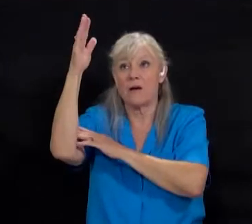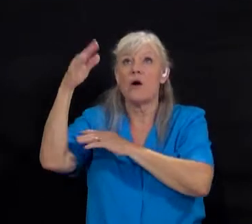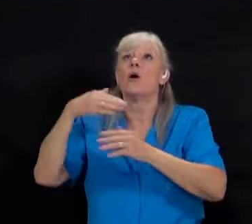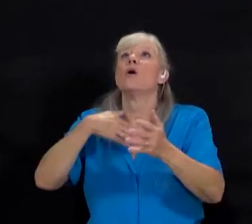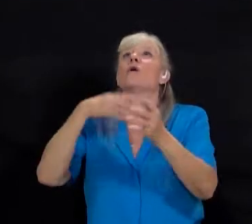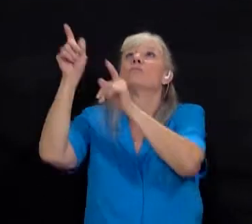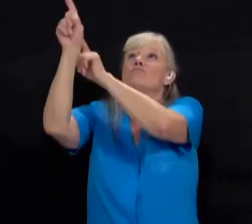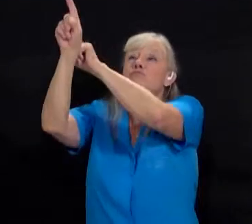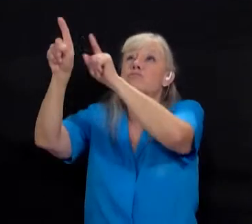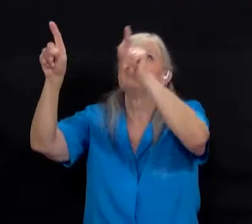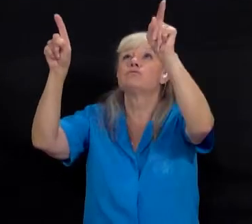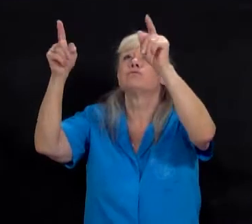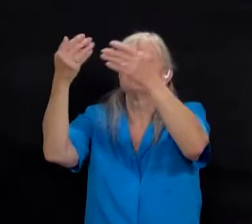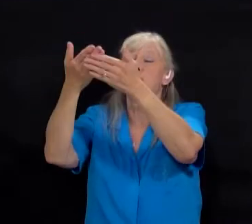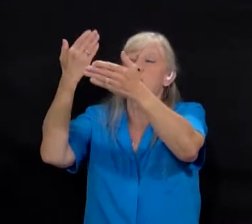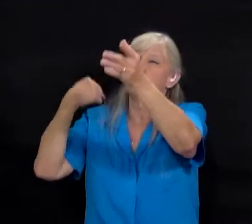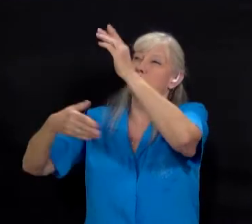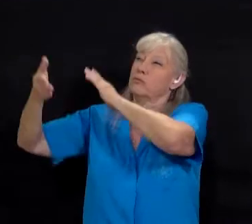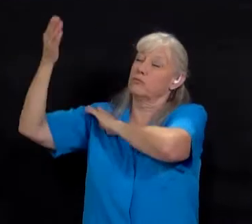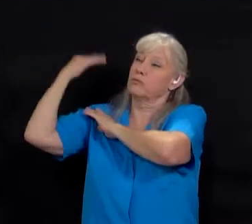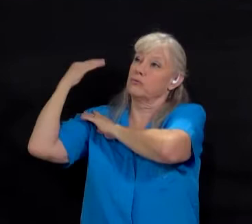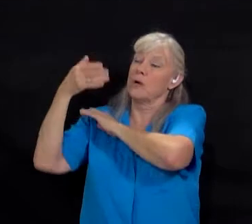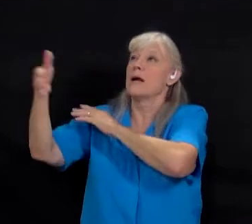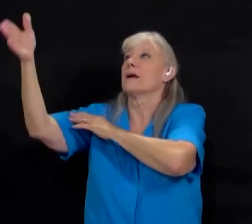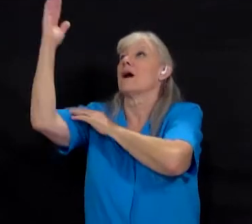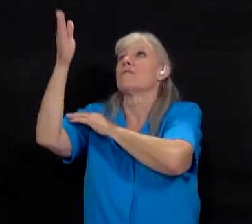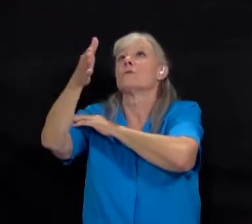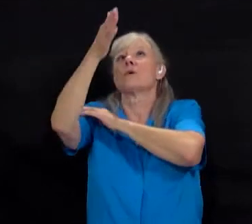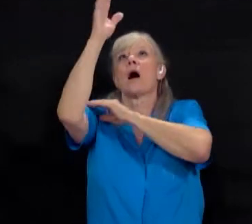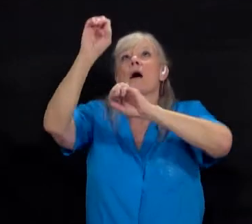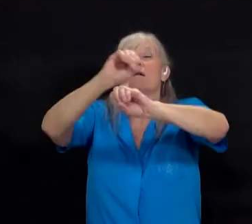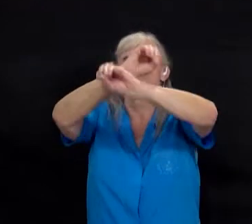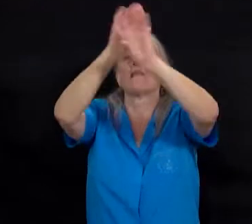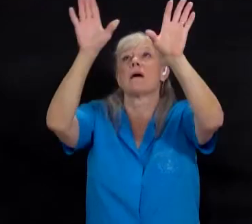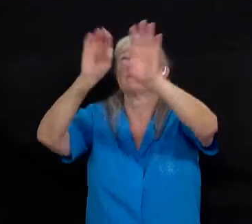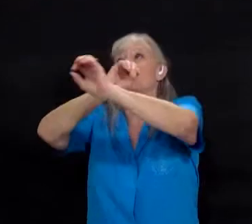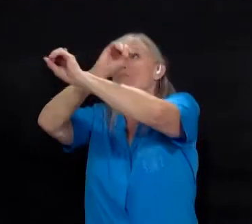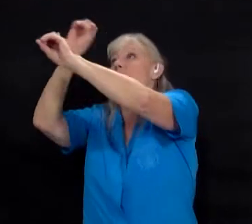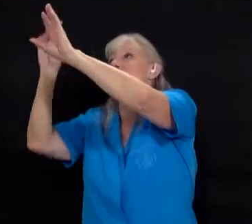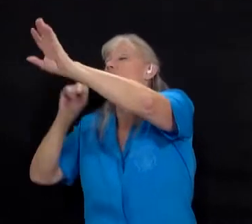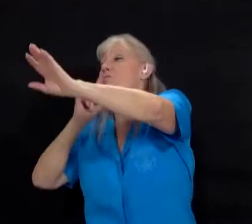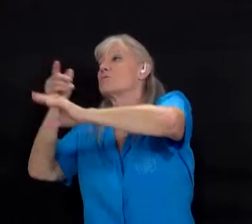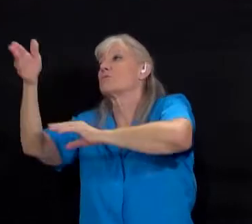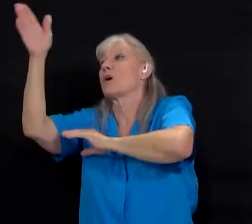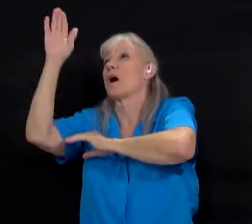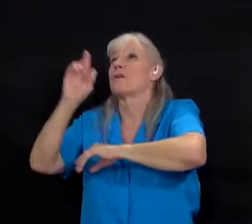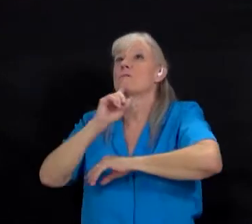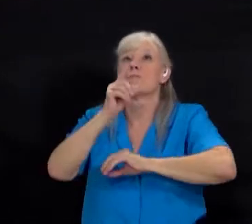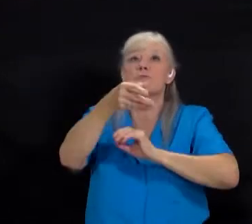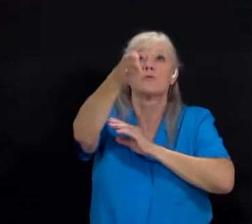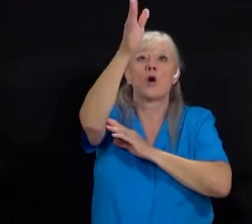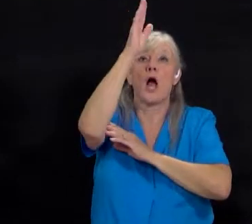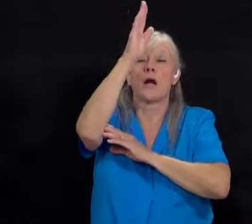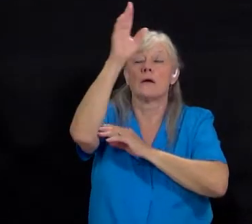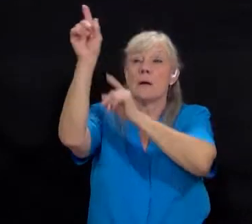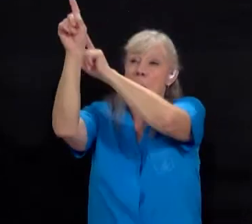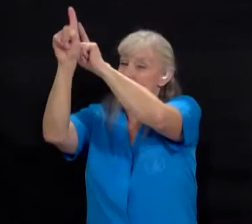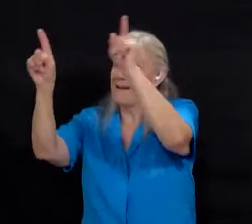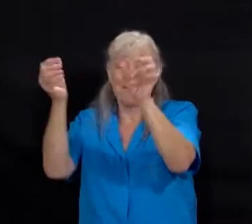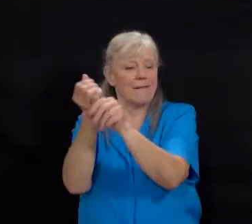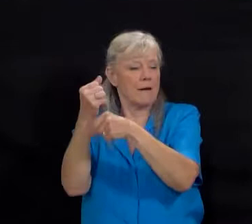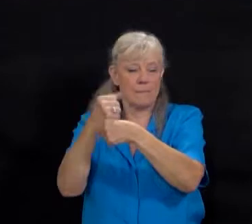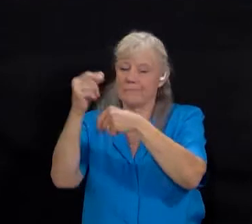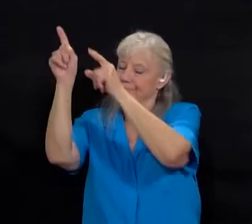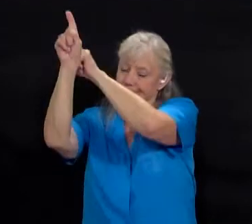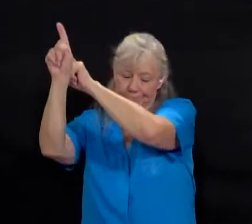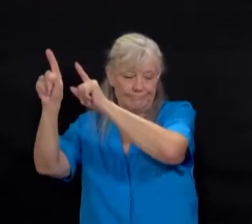Father before all ages, God from God, light from light, true God from true God, begotten, not